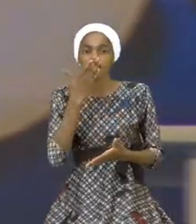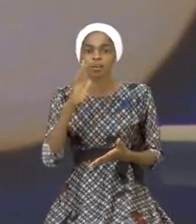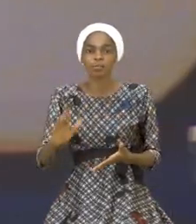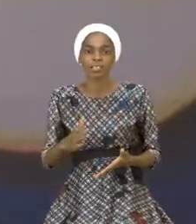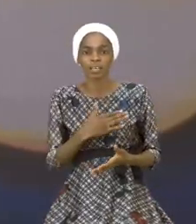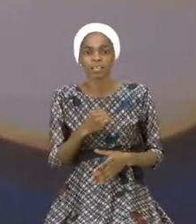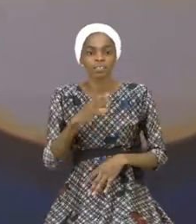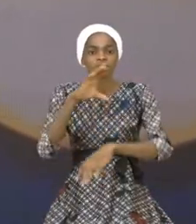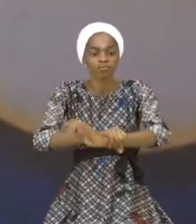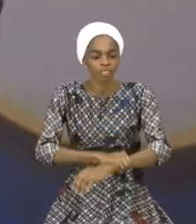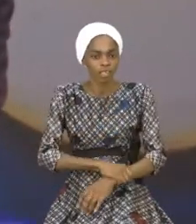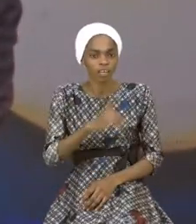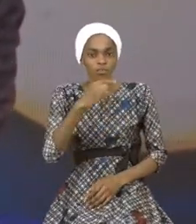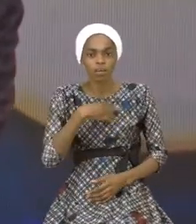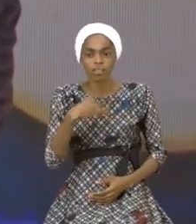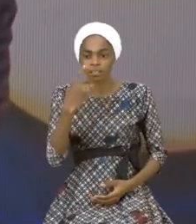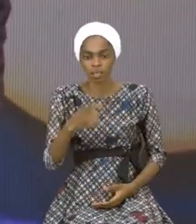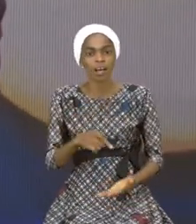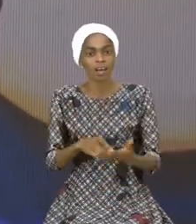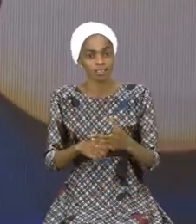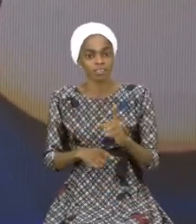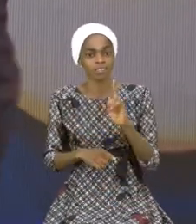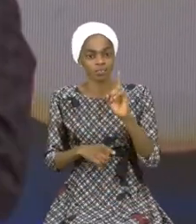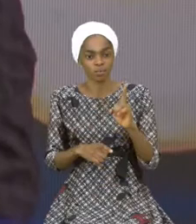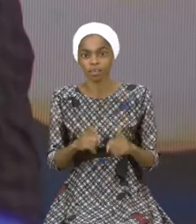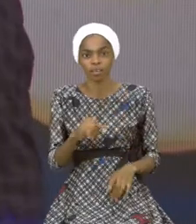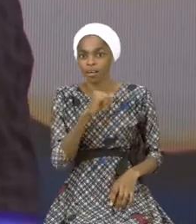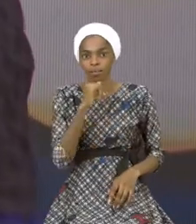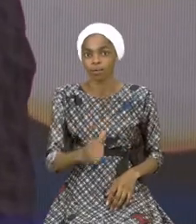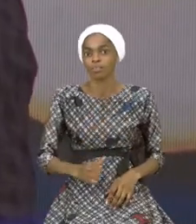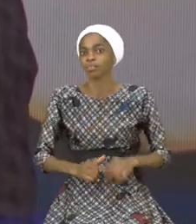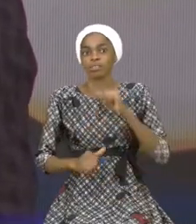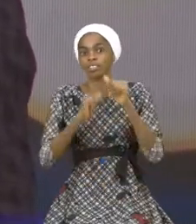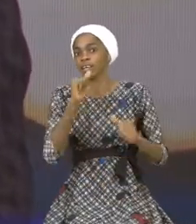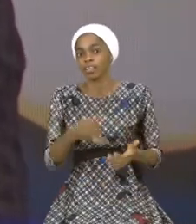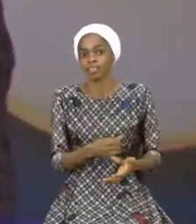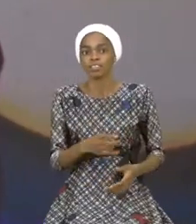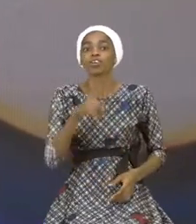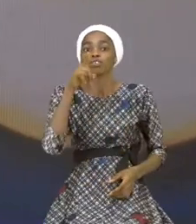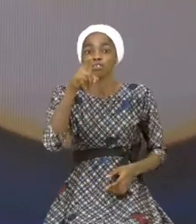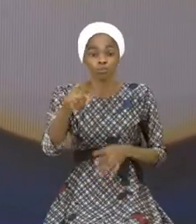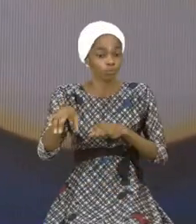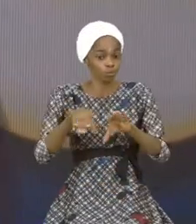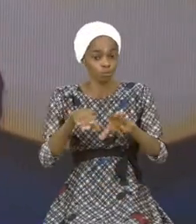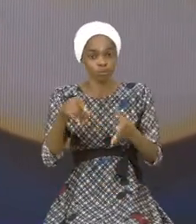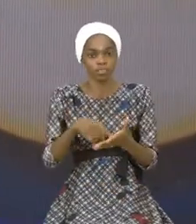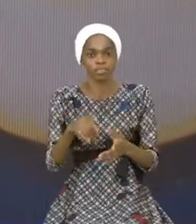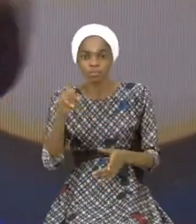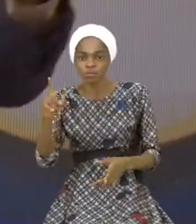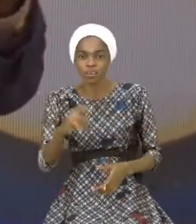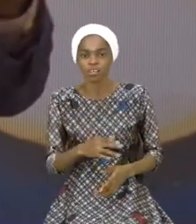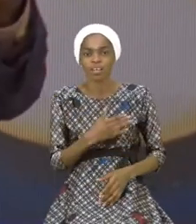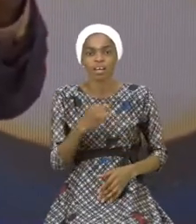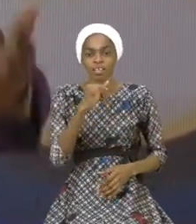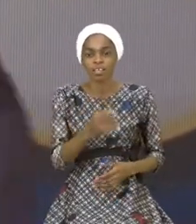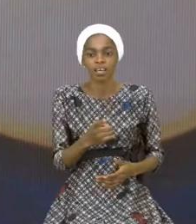you and they said, this one, you cannot deny, you did this one. And then they brought you